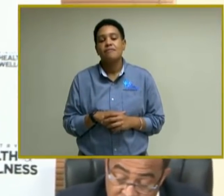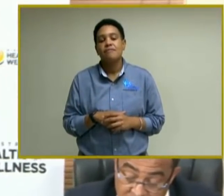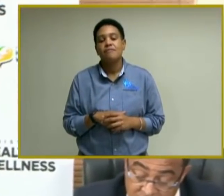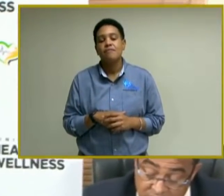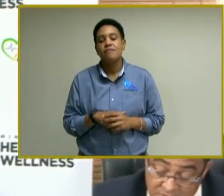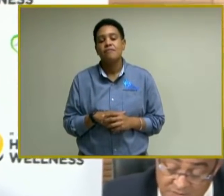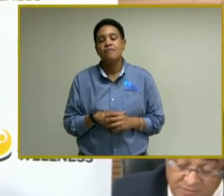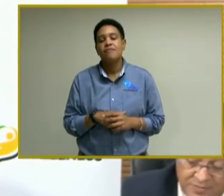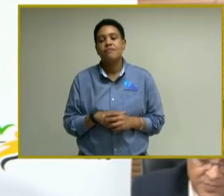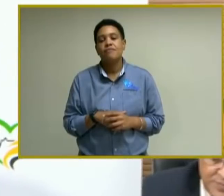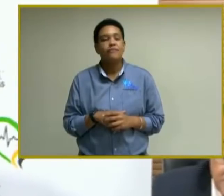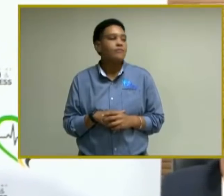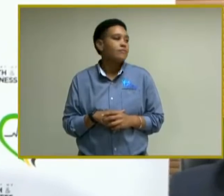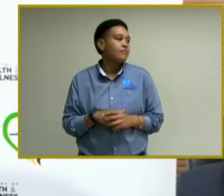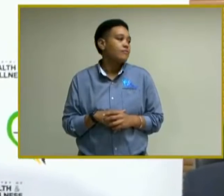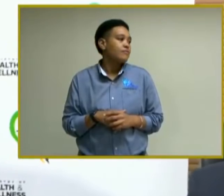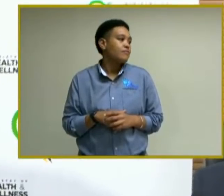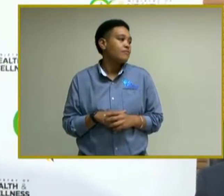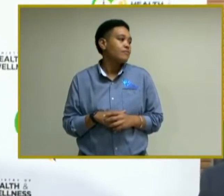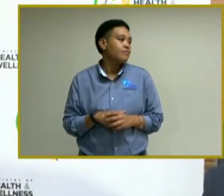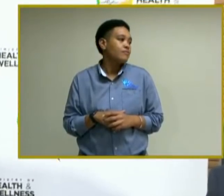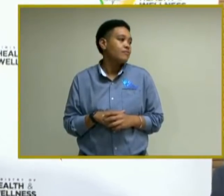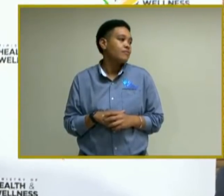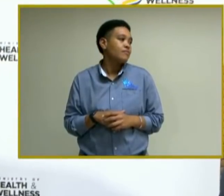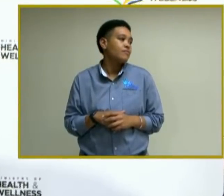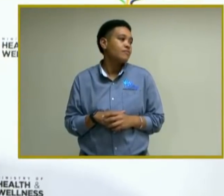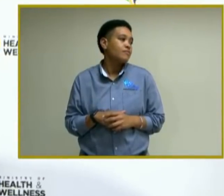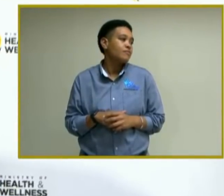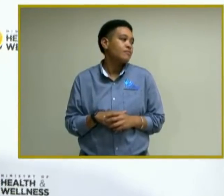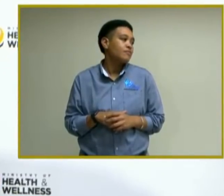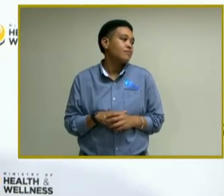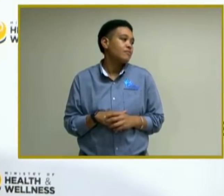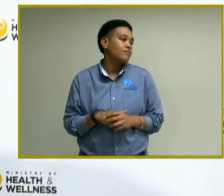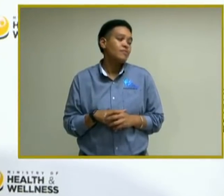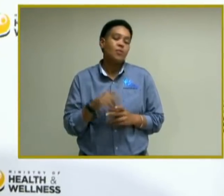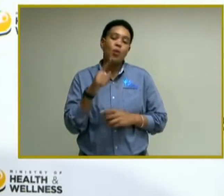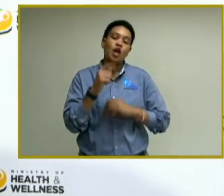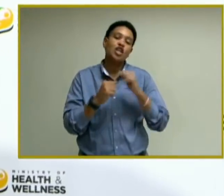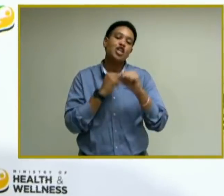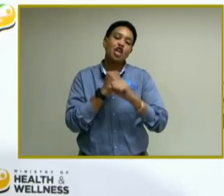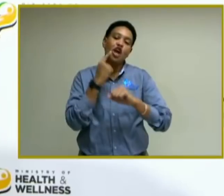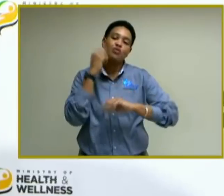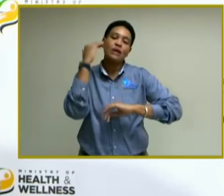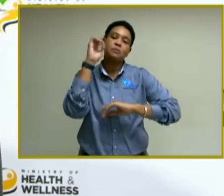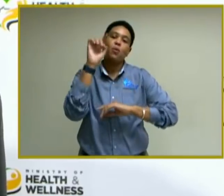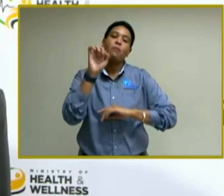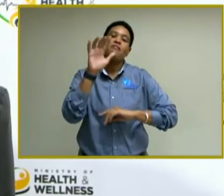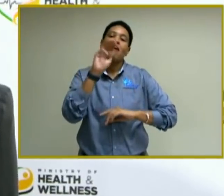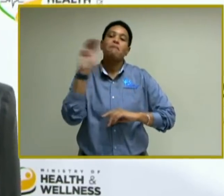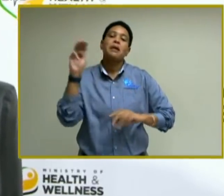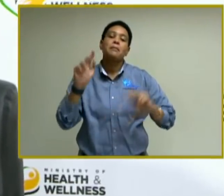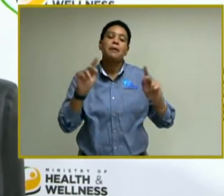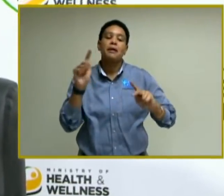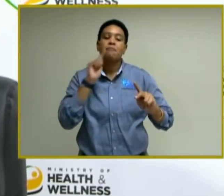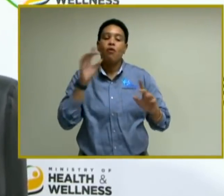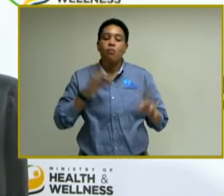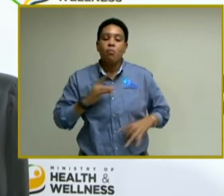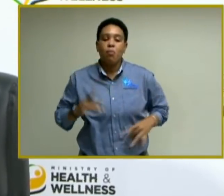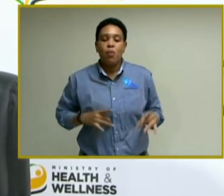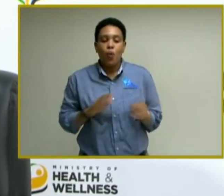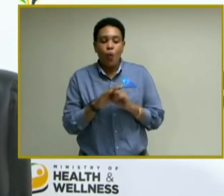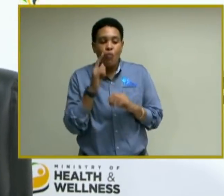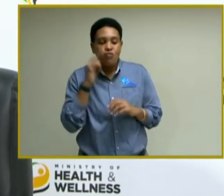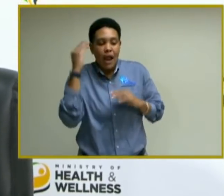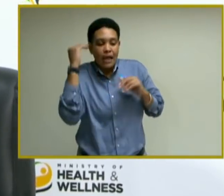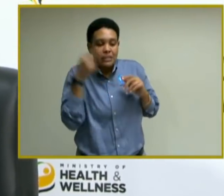this is a year, it would have been about 1.5 million for COVID.